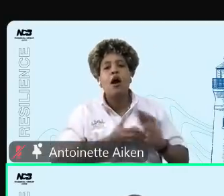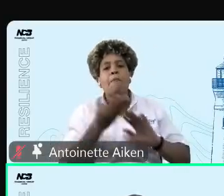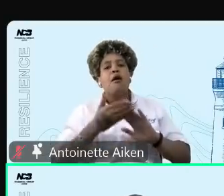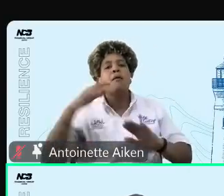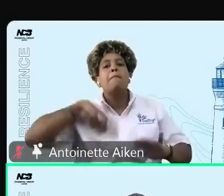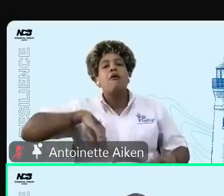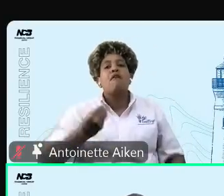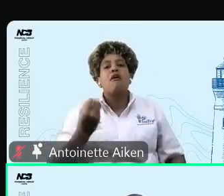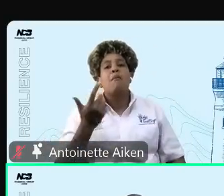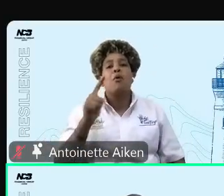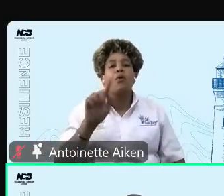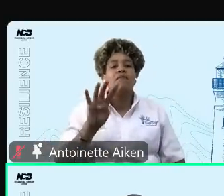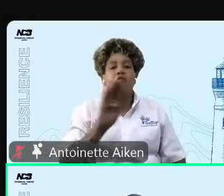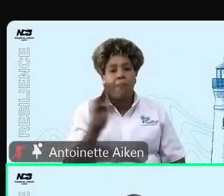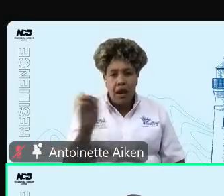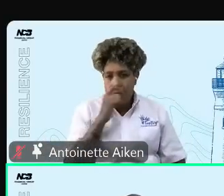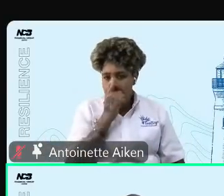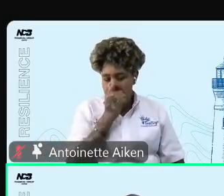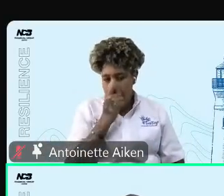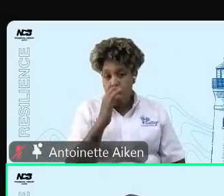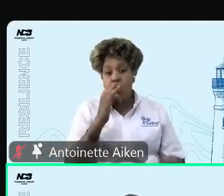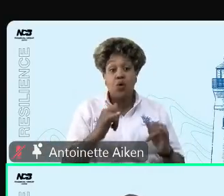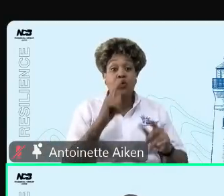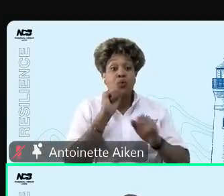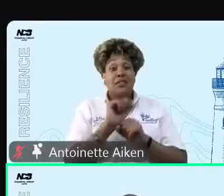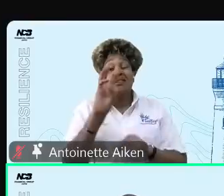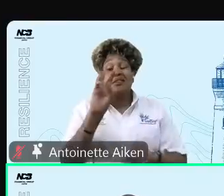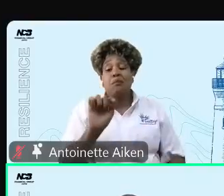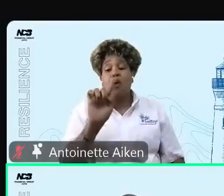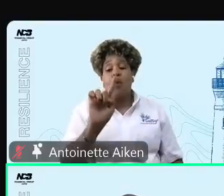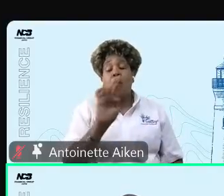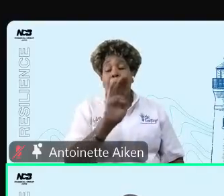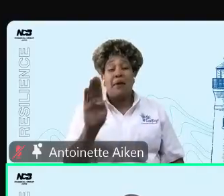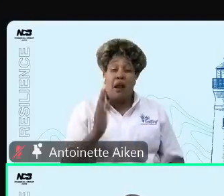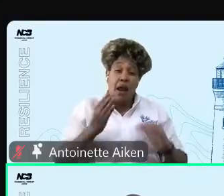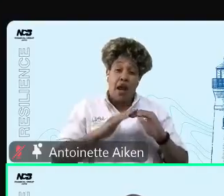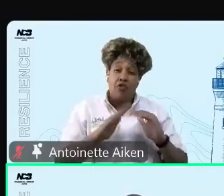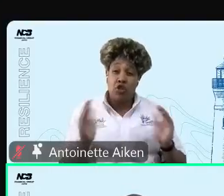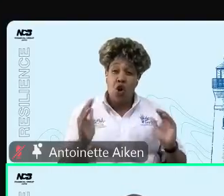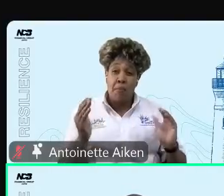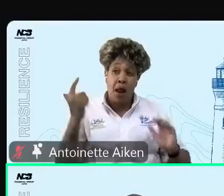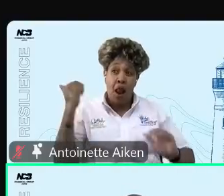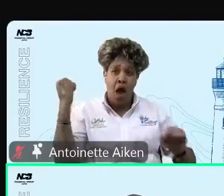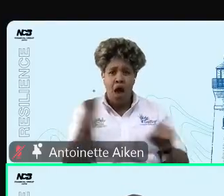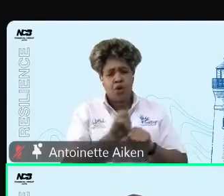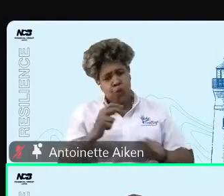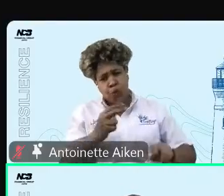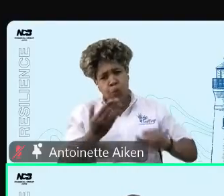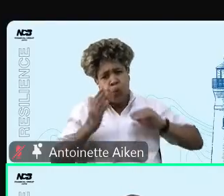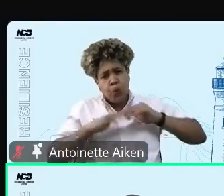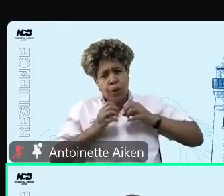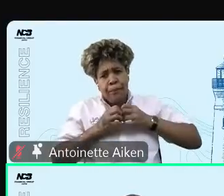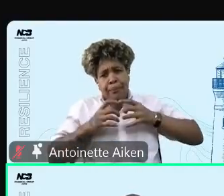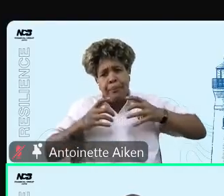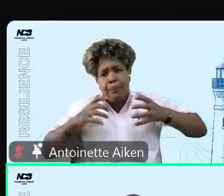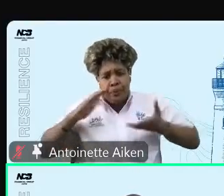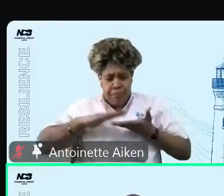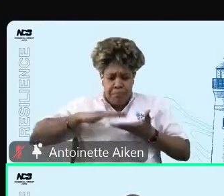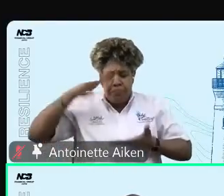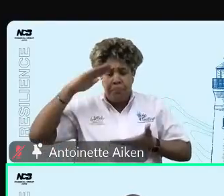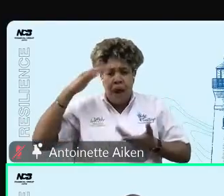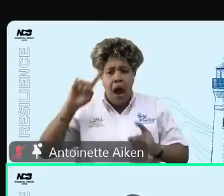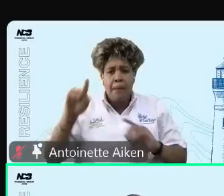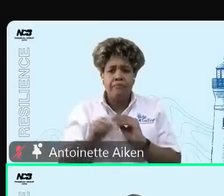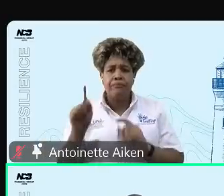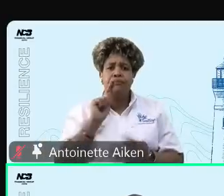of 24 billion, which was a 6.1 billion increase compared to last year. The segment's